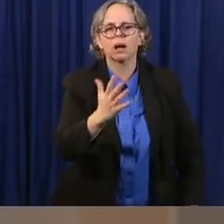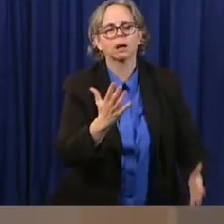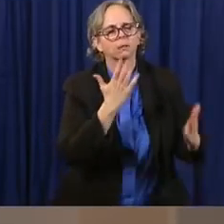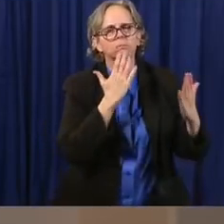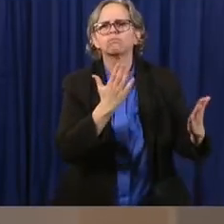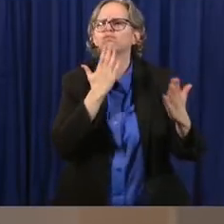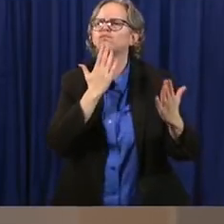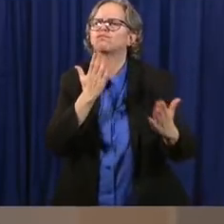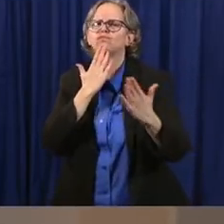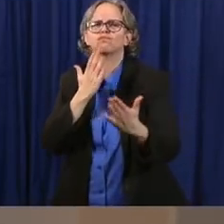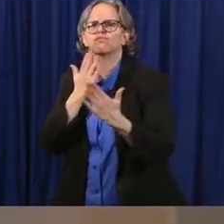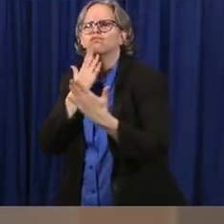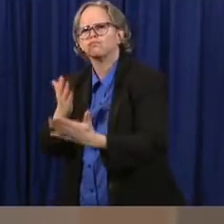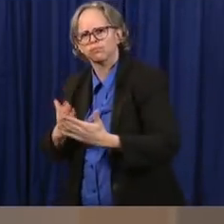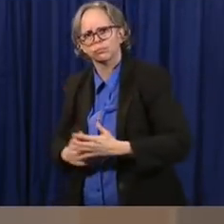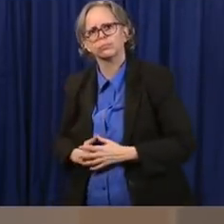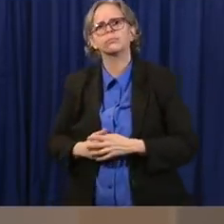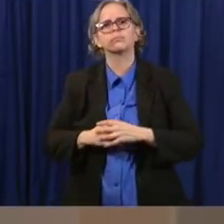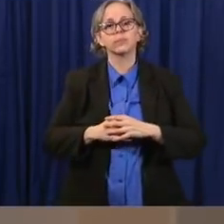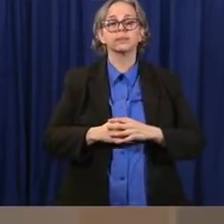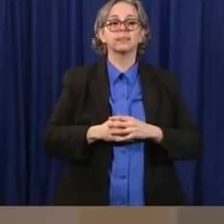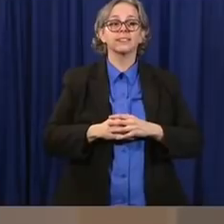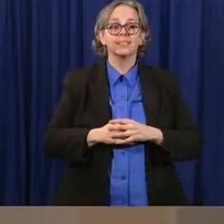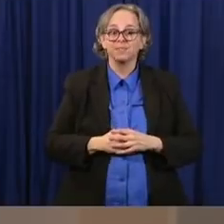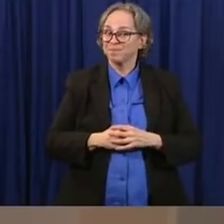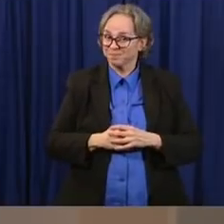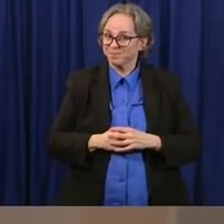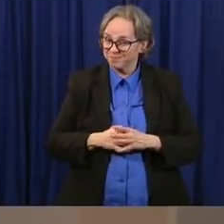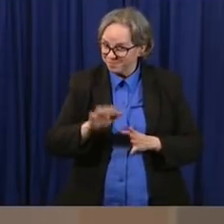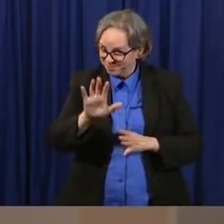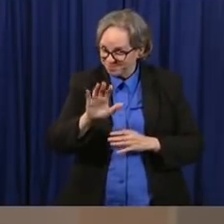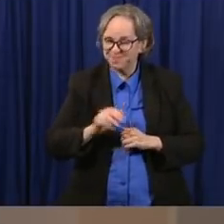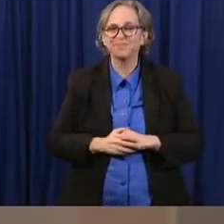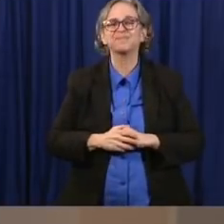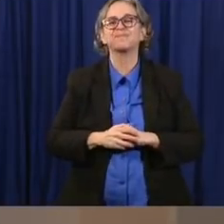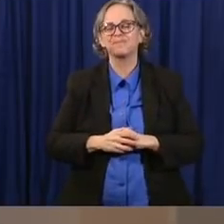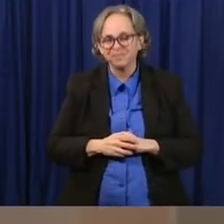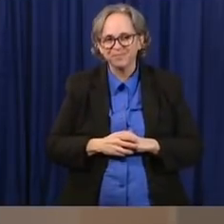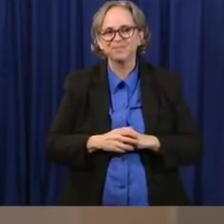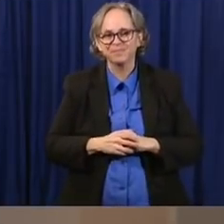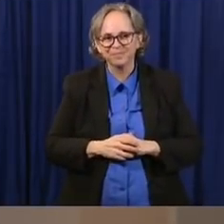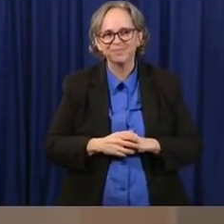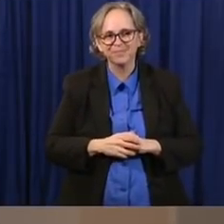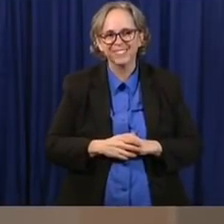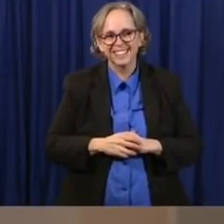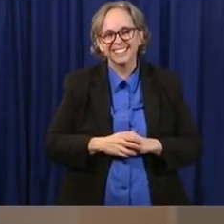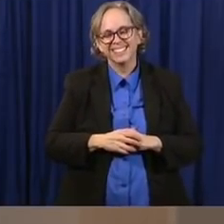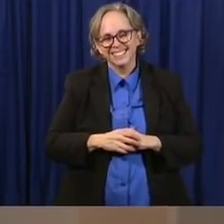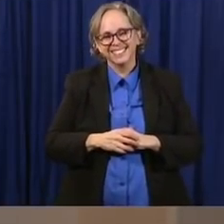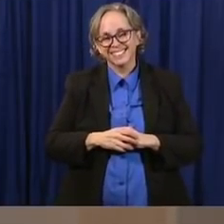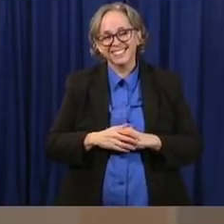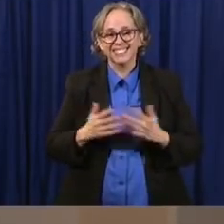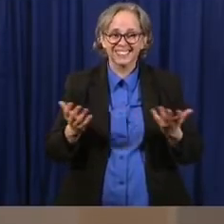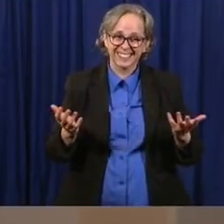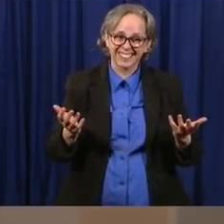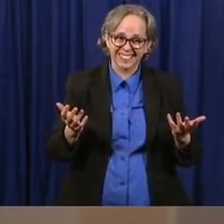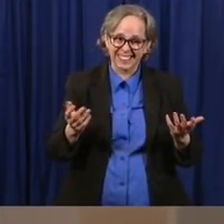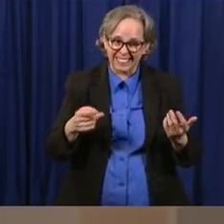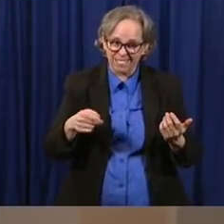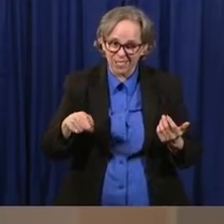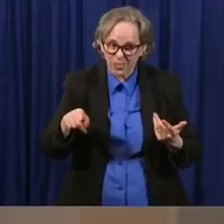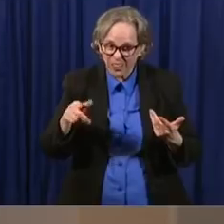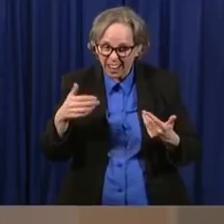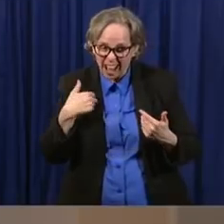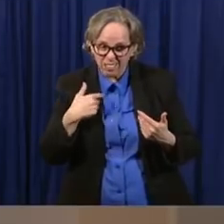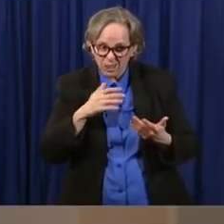fantastic news. Additionally, I wanted to say, you probably, if any of you have school-age children